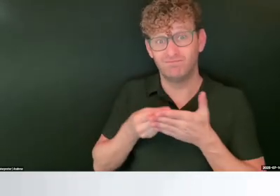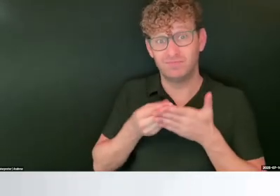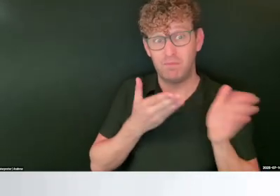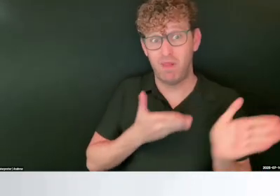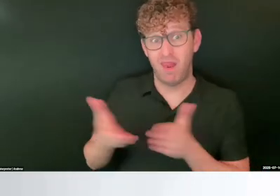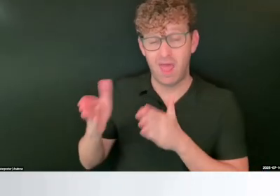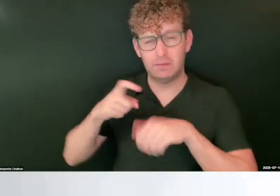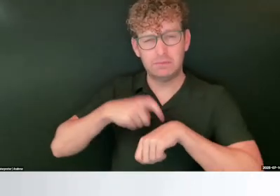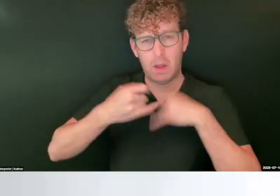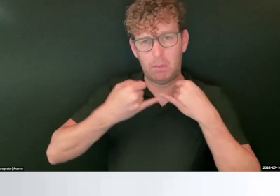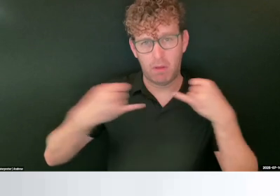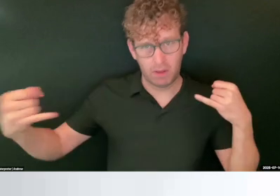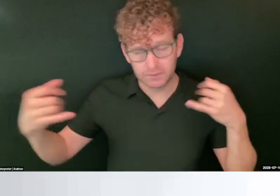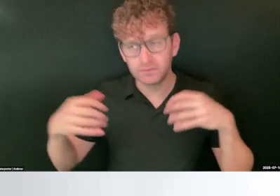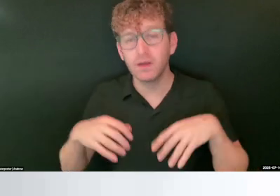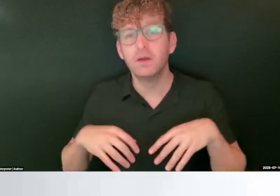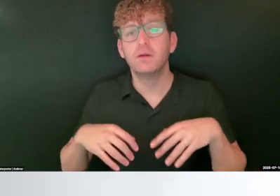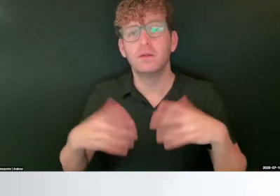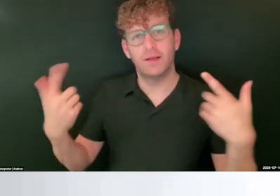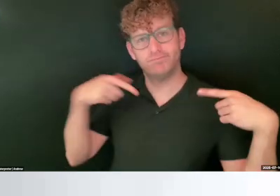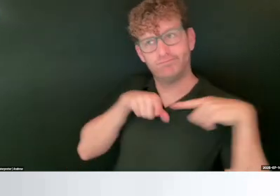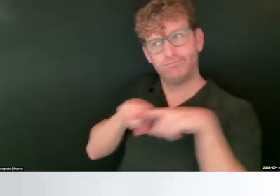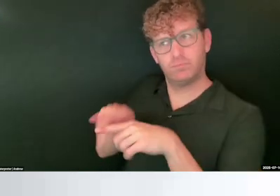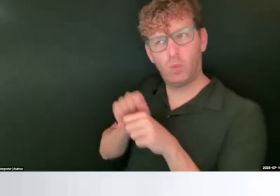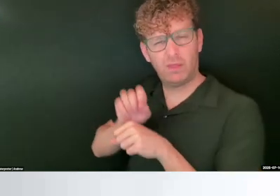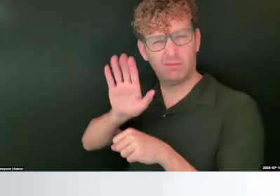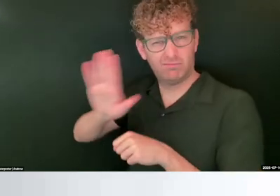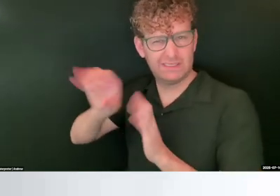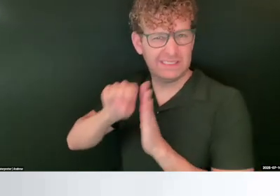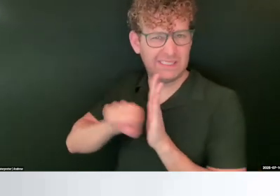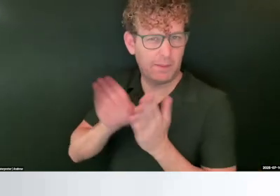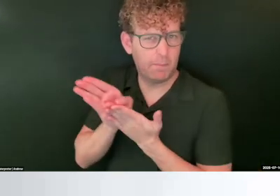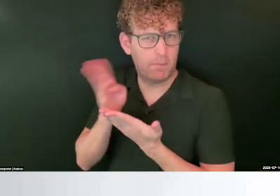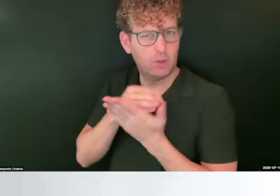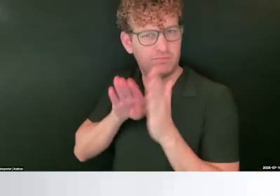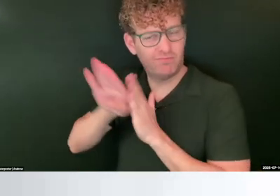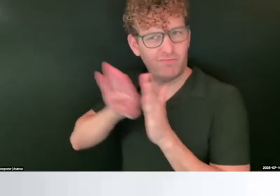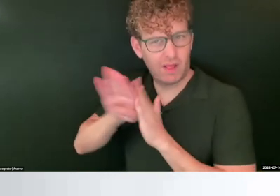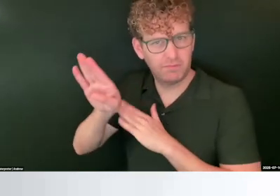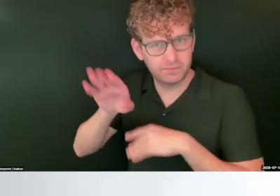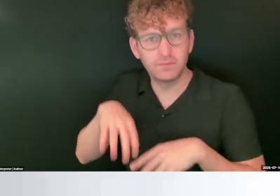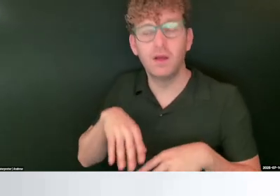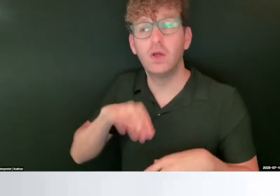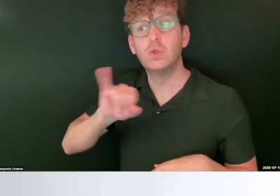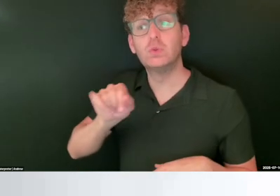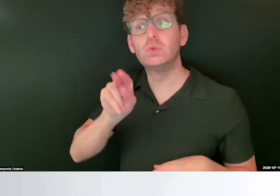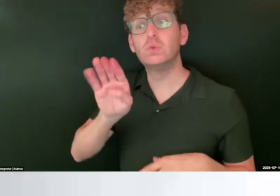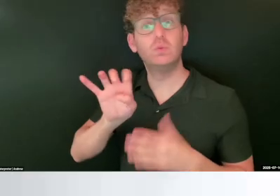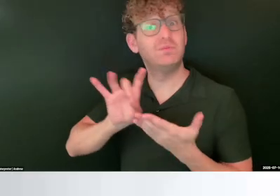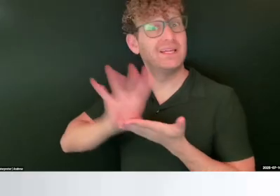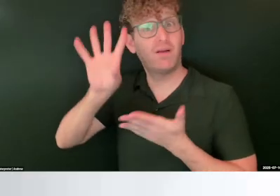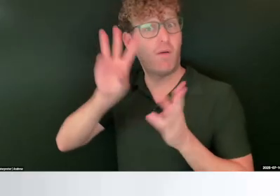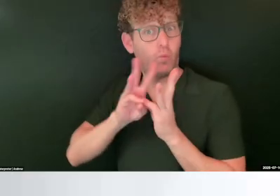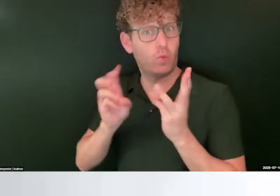This slide shows the funding plan development timeline, which aligns with the state budget development timeline. Our June kickoff workshop on